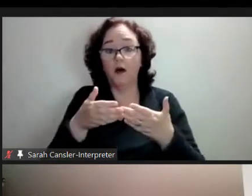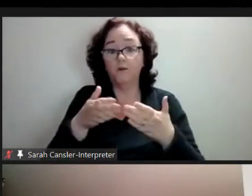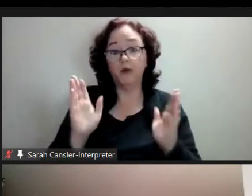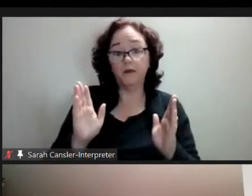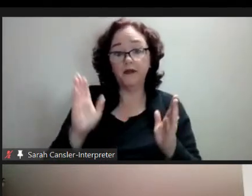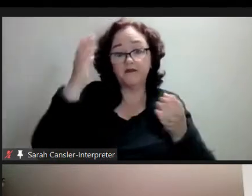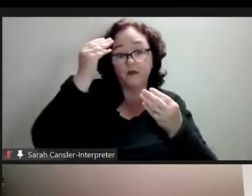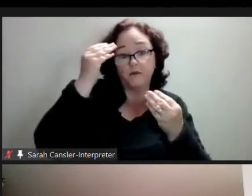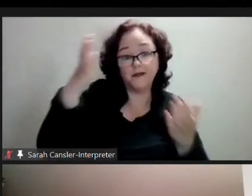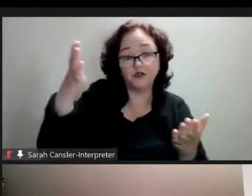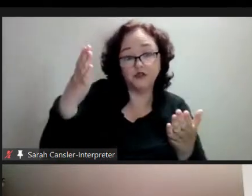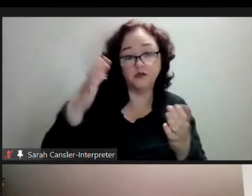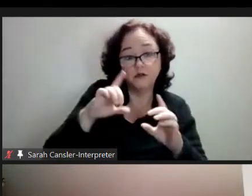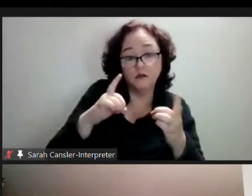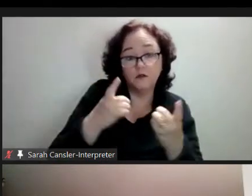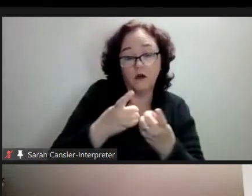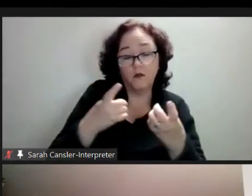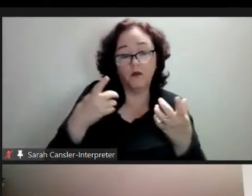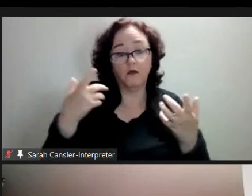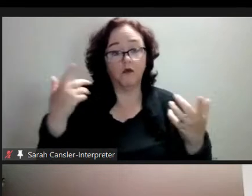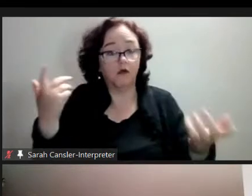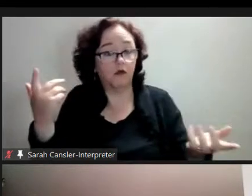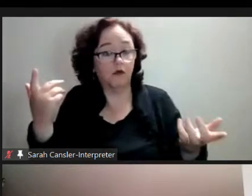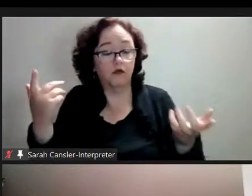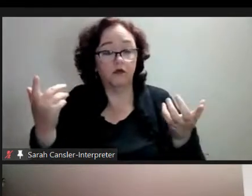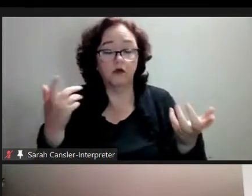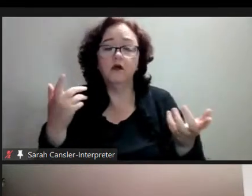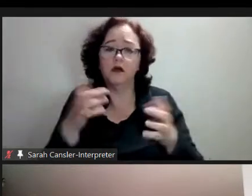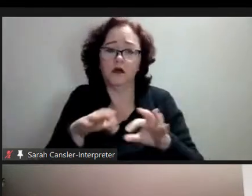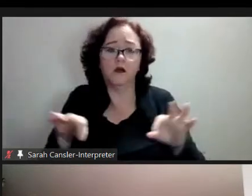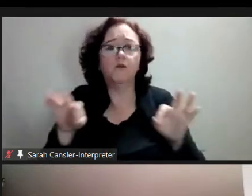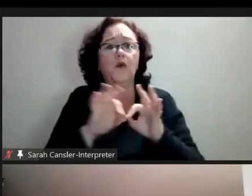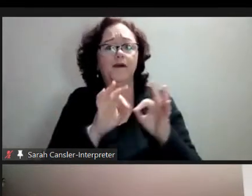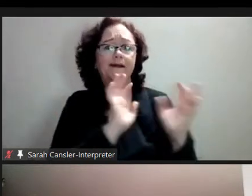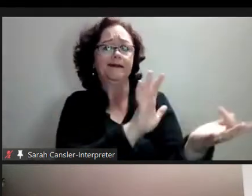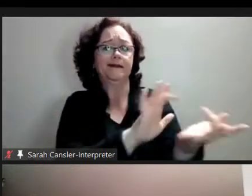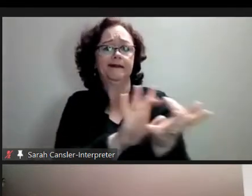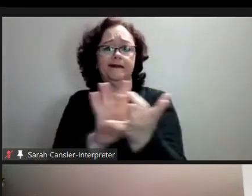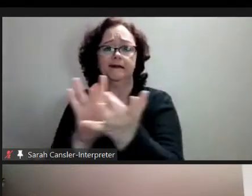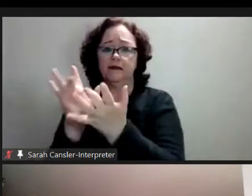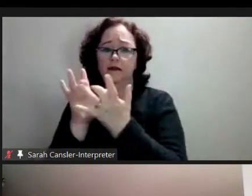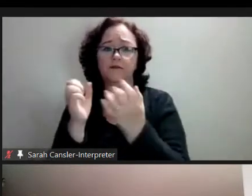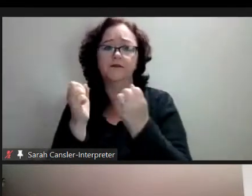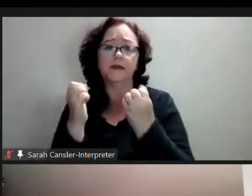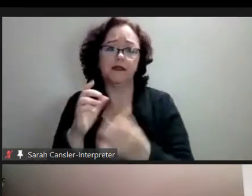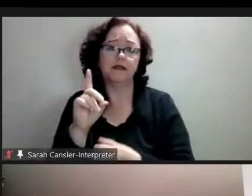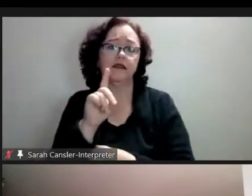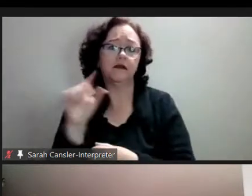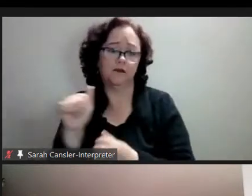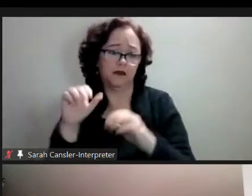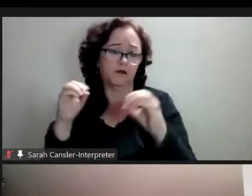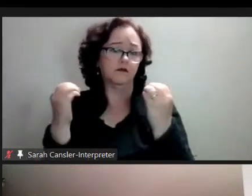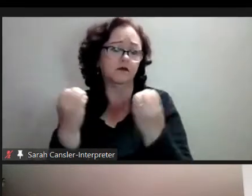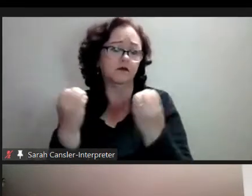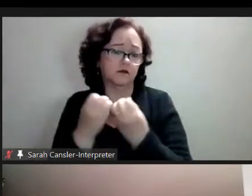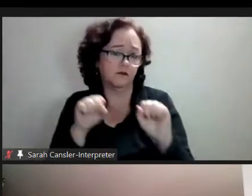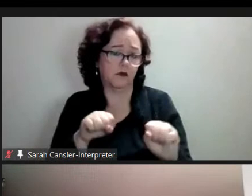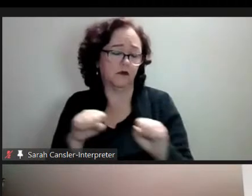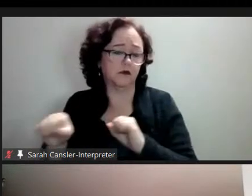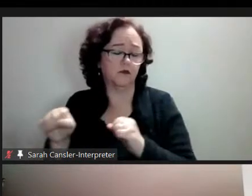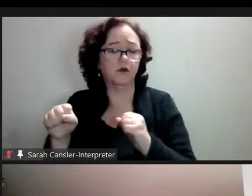reach out to as many of the disability related organizations as possible so that they could get the information